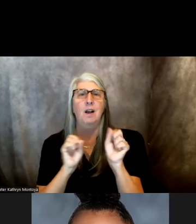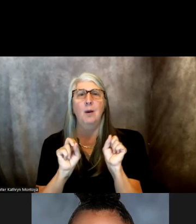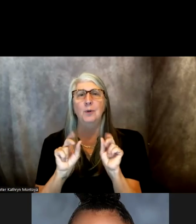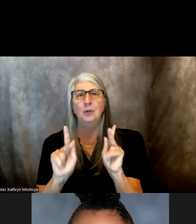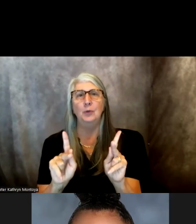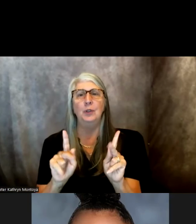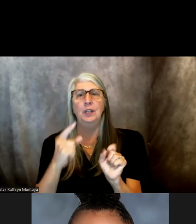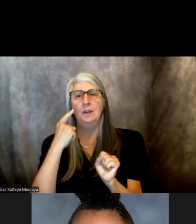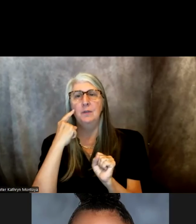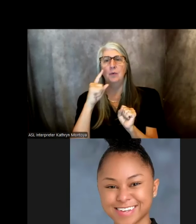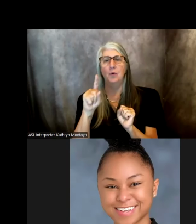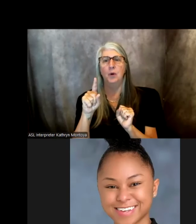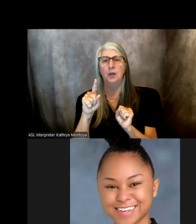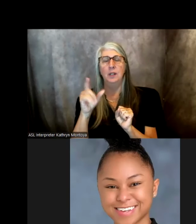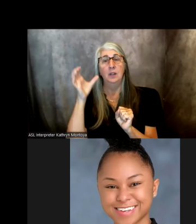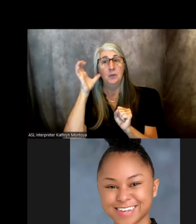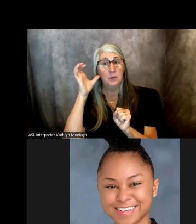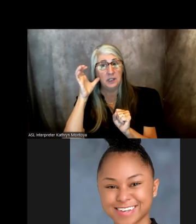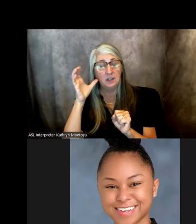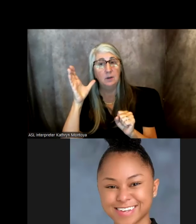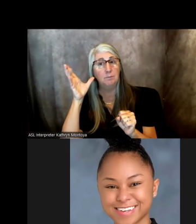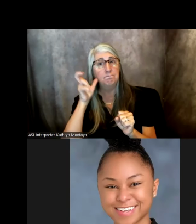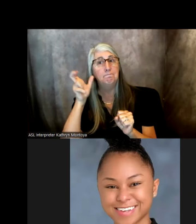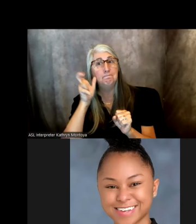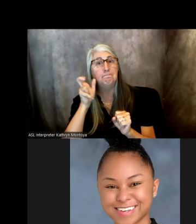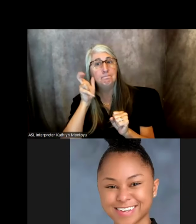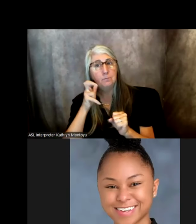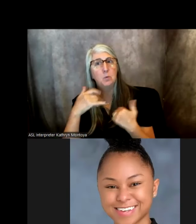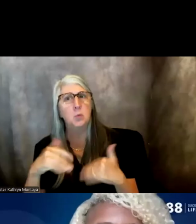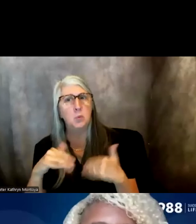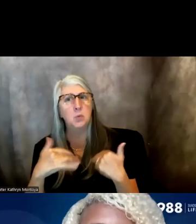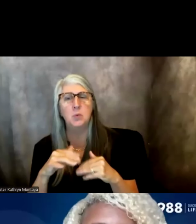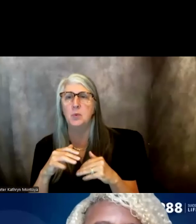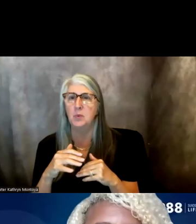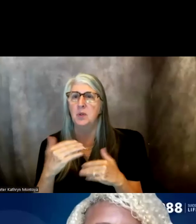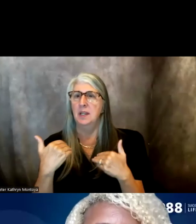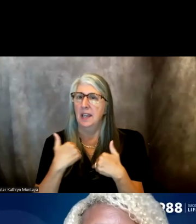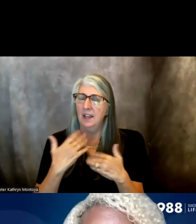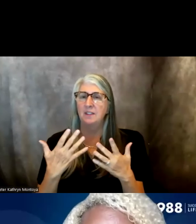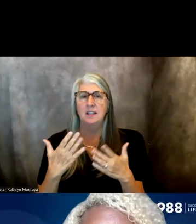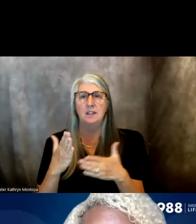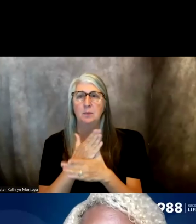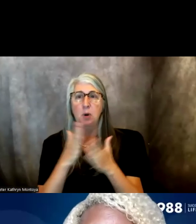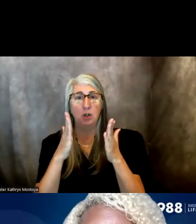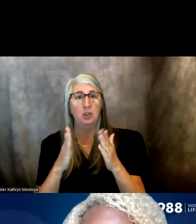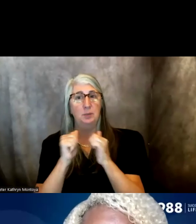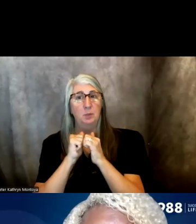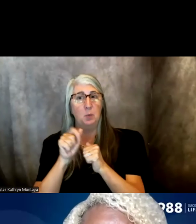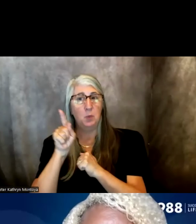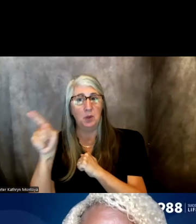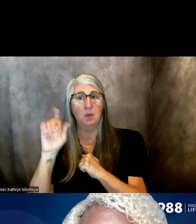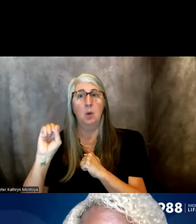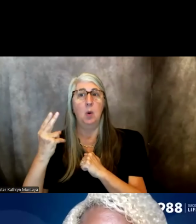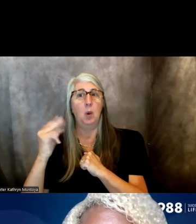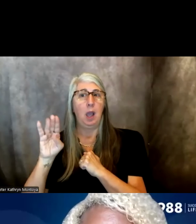to hear how you all are having this partnership in Ohio move forward. And